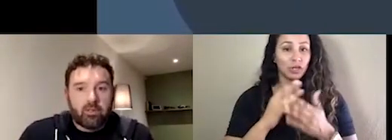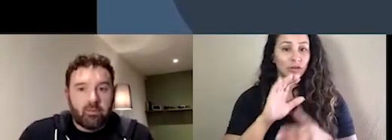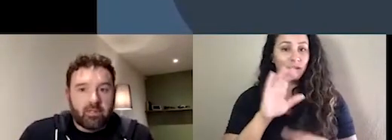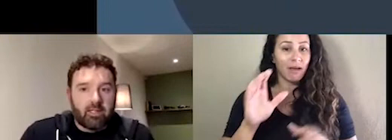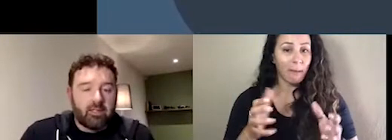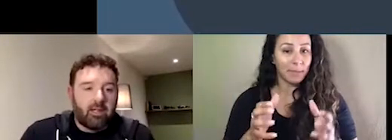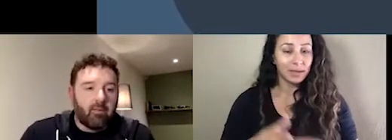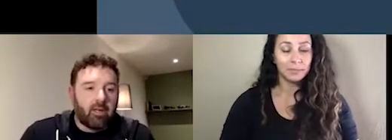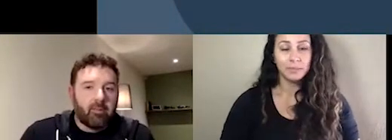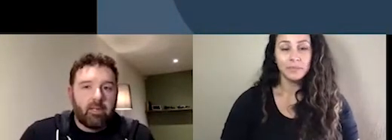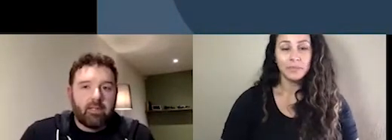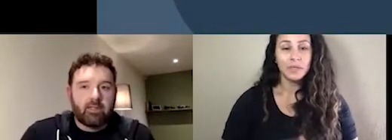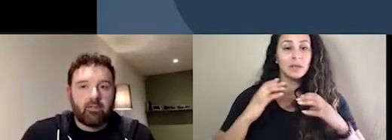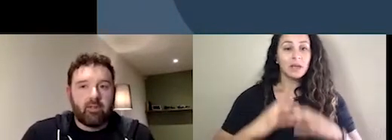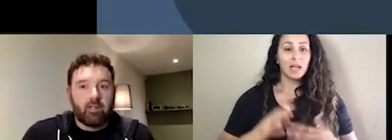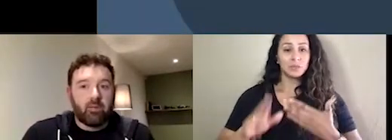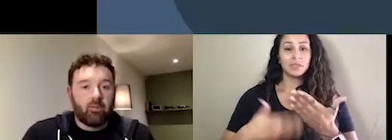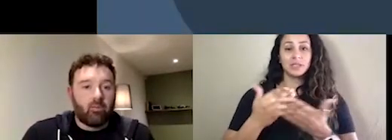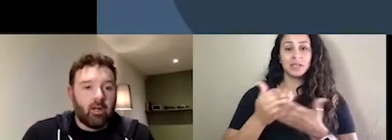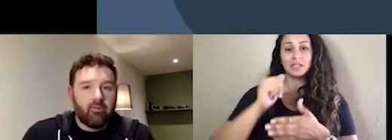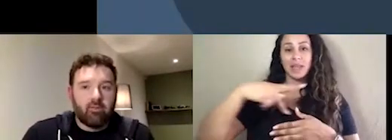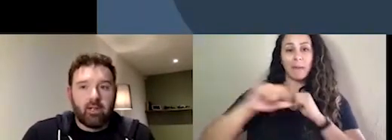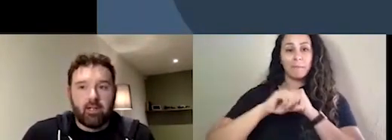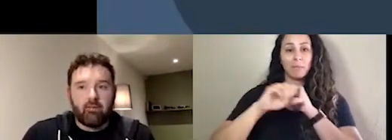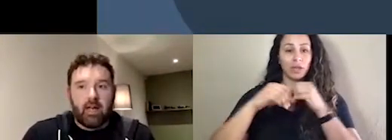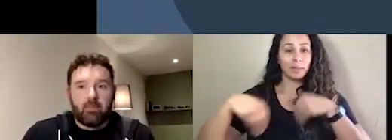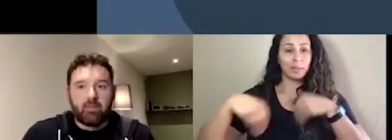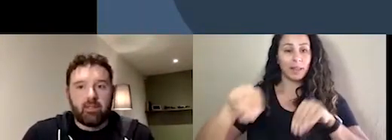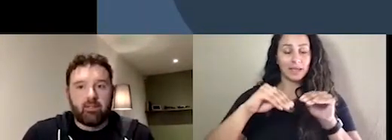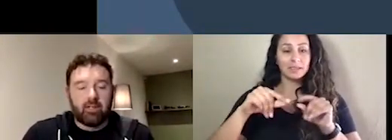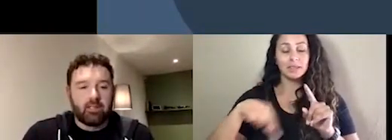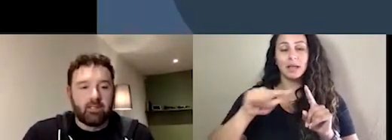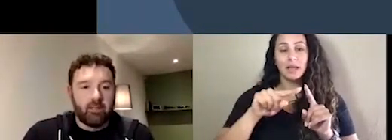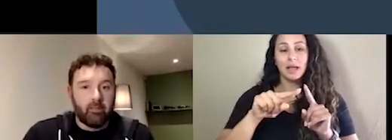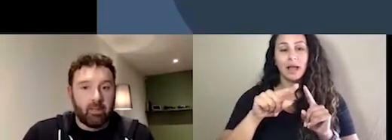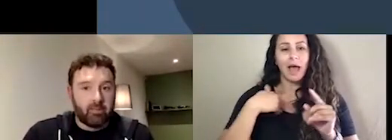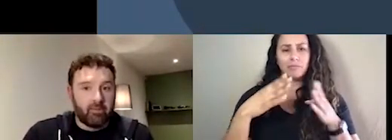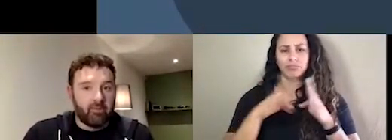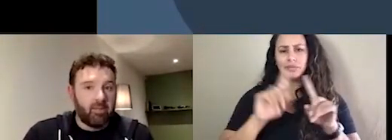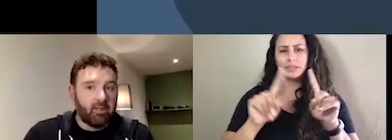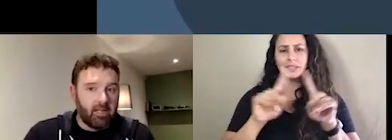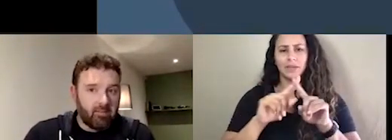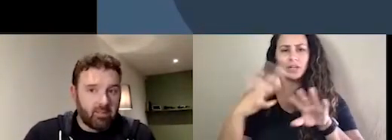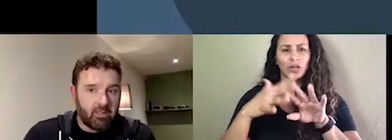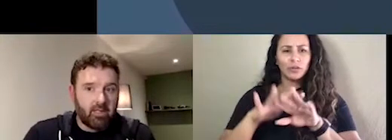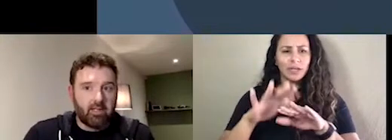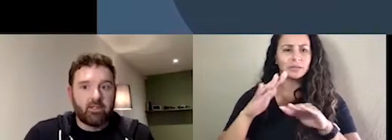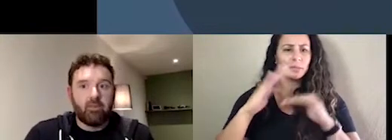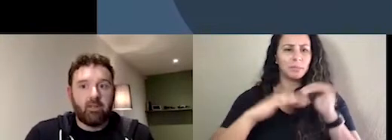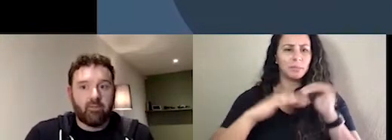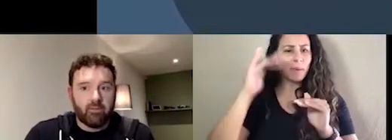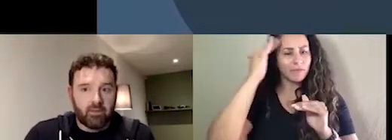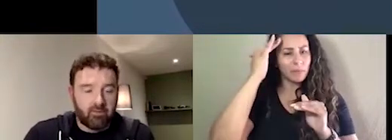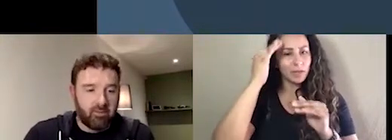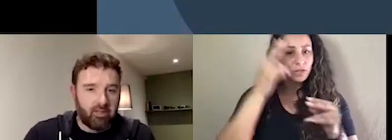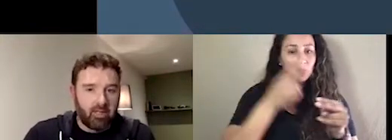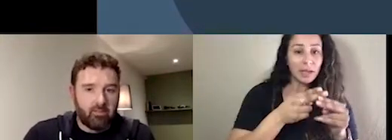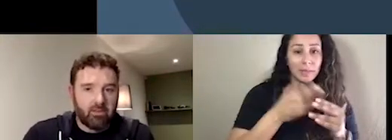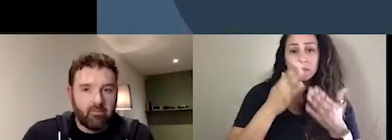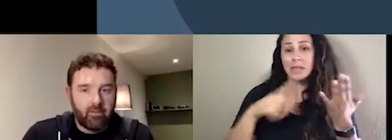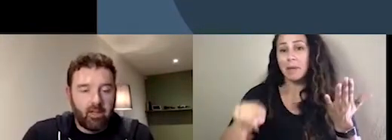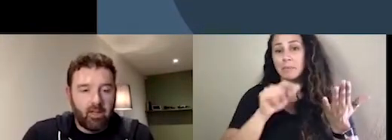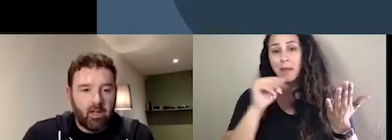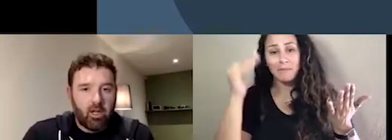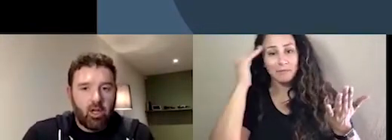When customers get to the App Marketplace, they're greeted with a wide variety of apps and integrations built by familiar names and some not so familiar